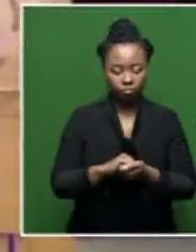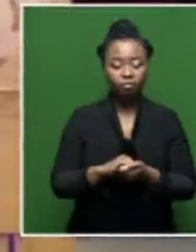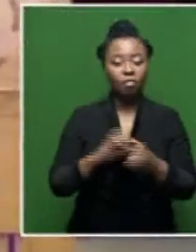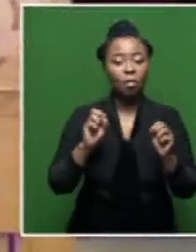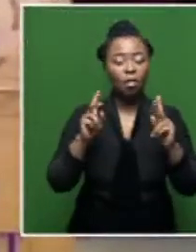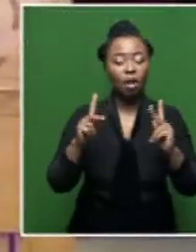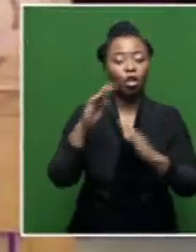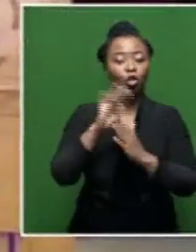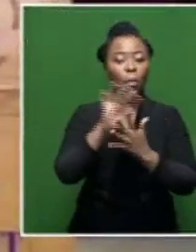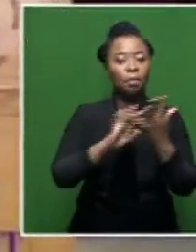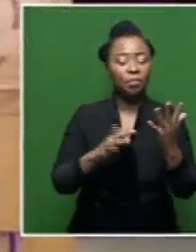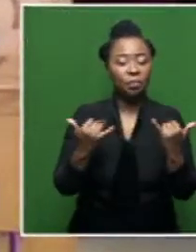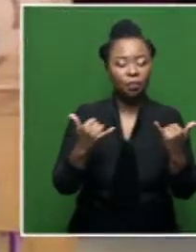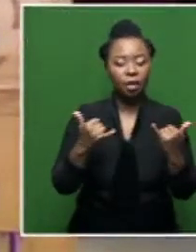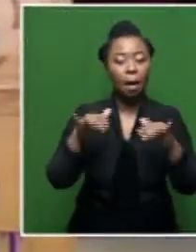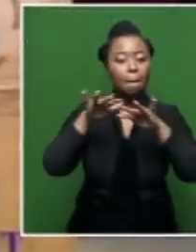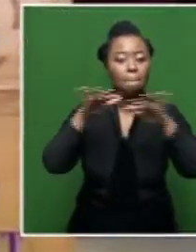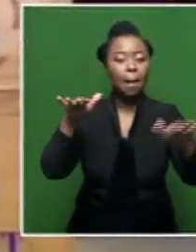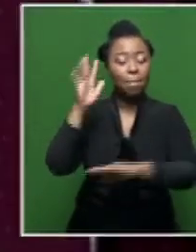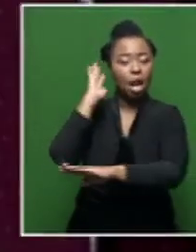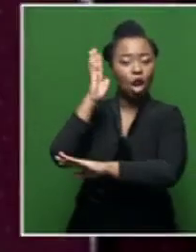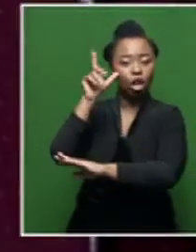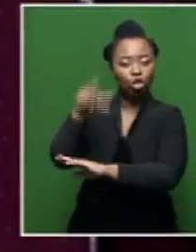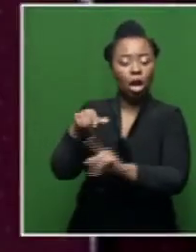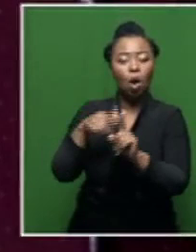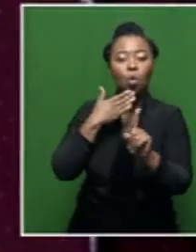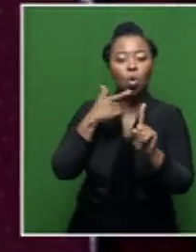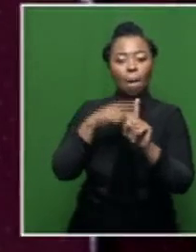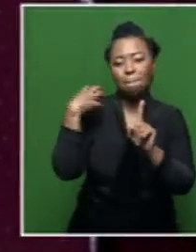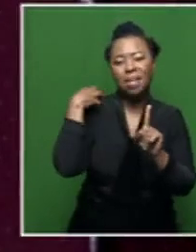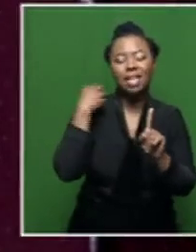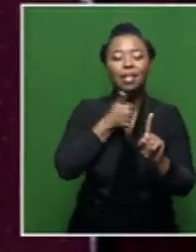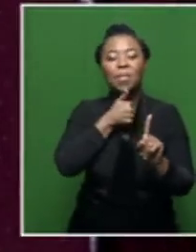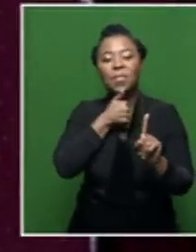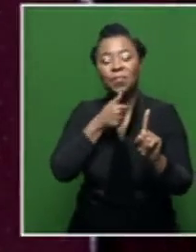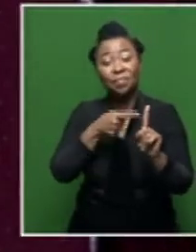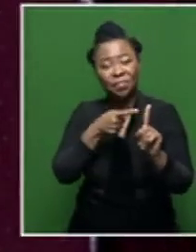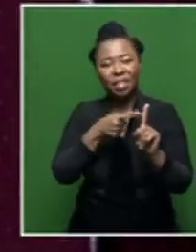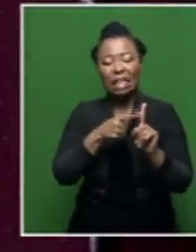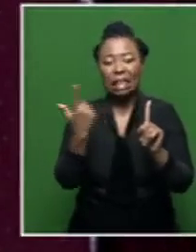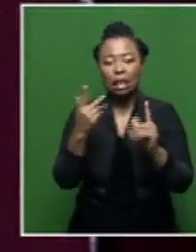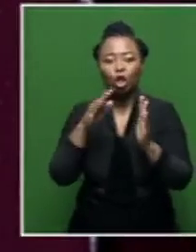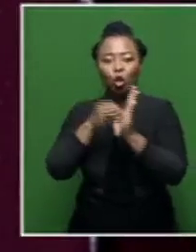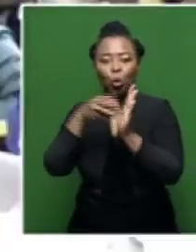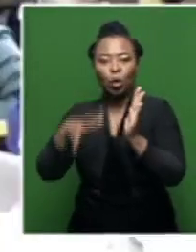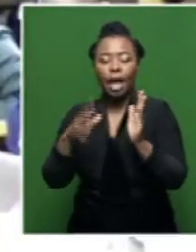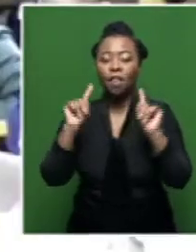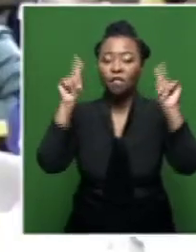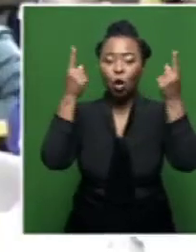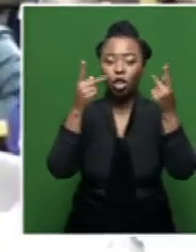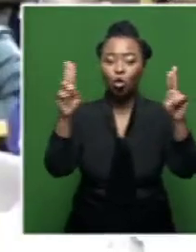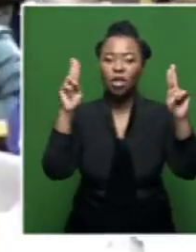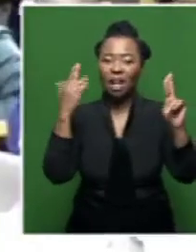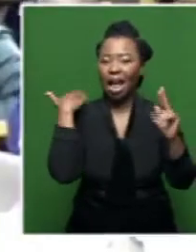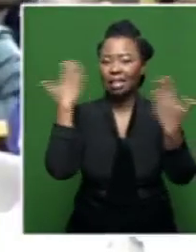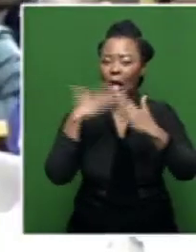Right in our news headlines, a public lecture by Public Enterprises Minister Pravin Gordhan was interrupted by students at Wits University